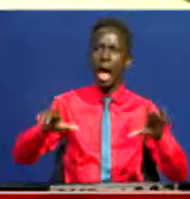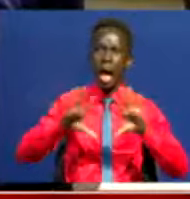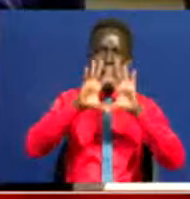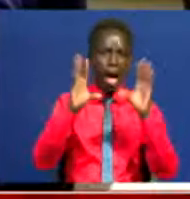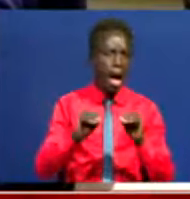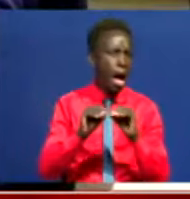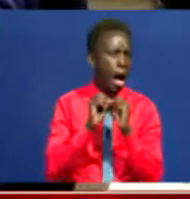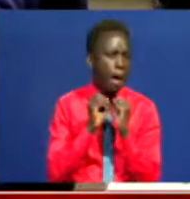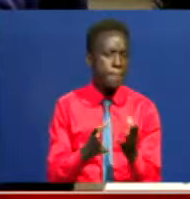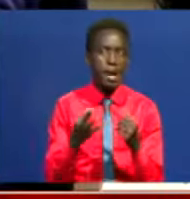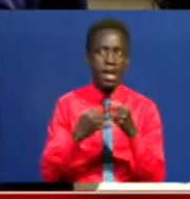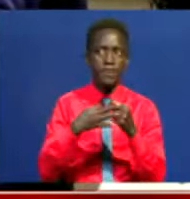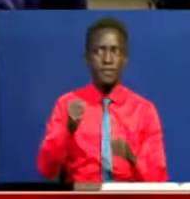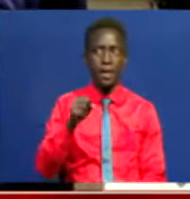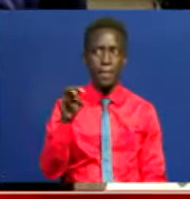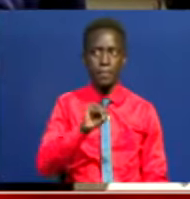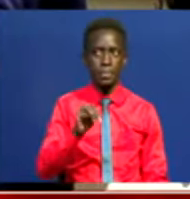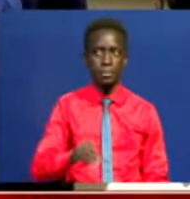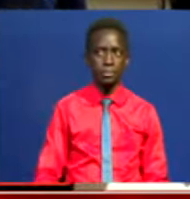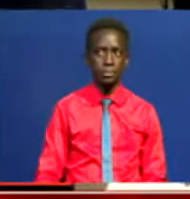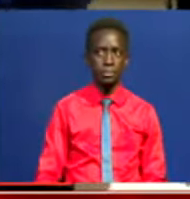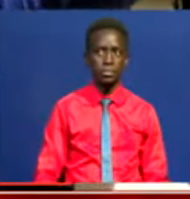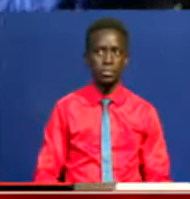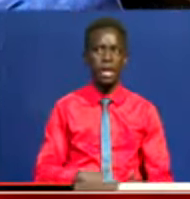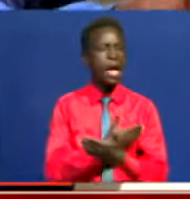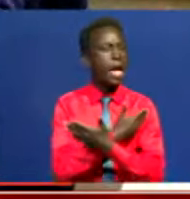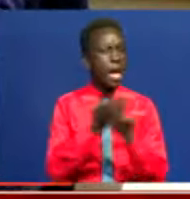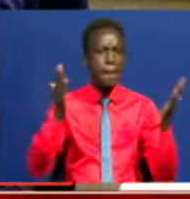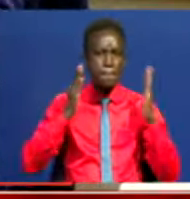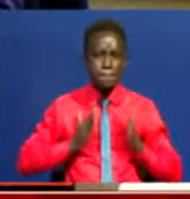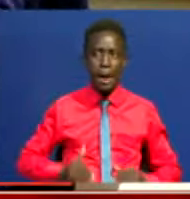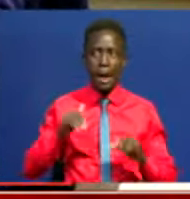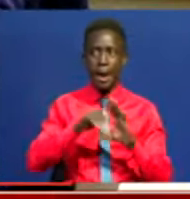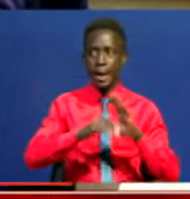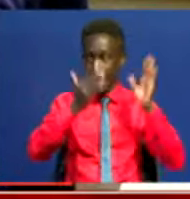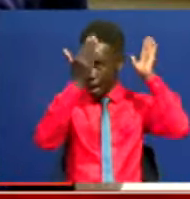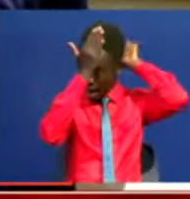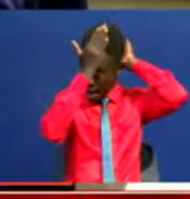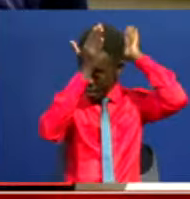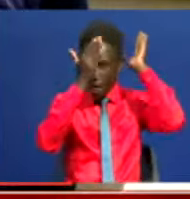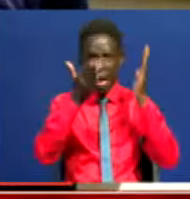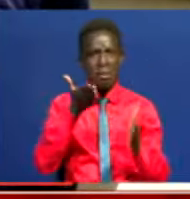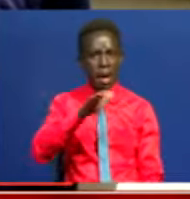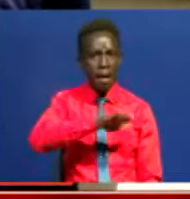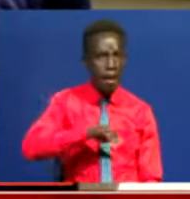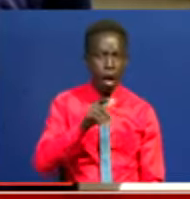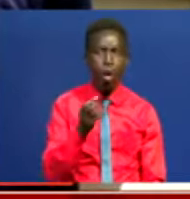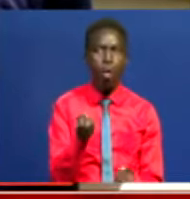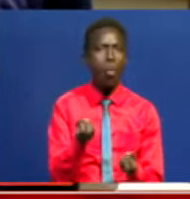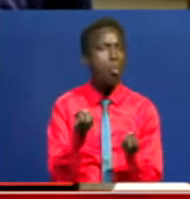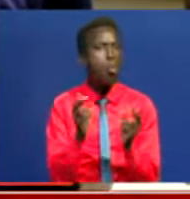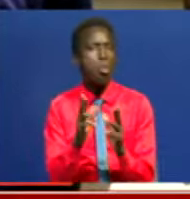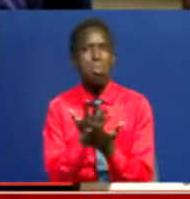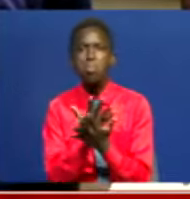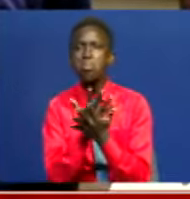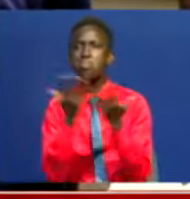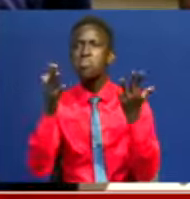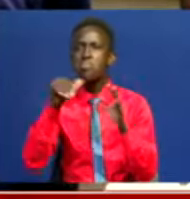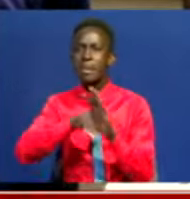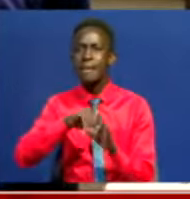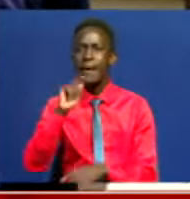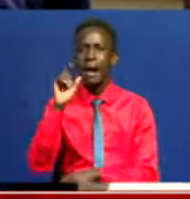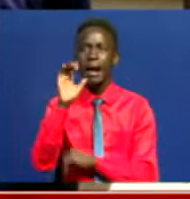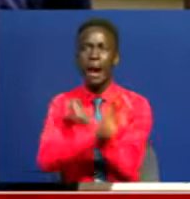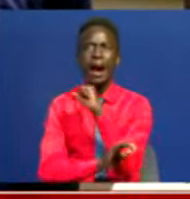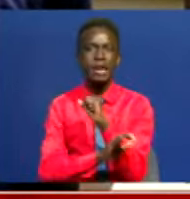County. Any person within this Kakamega area, or indeed any other part of the country, who is holding a